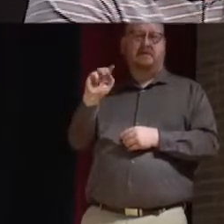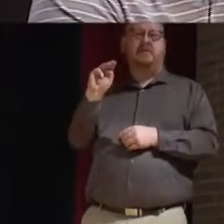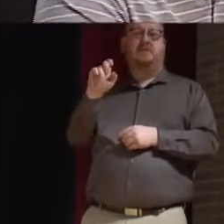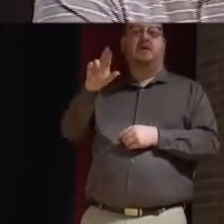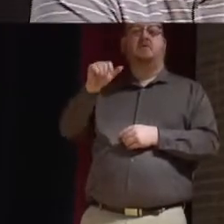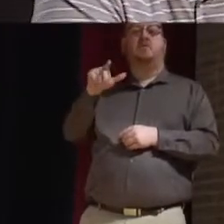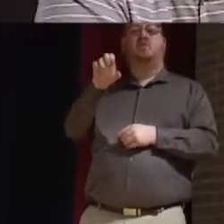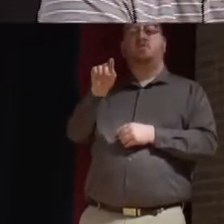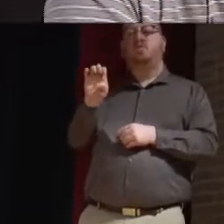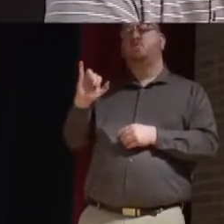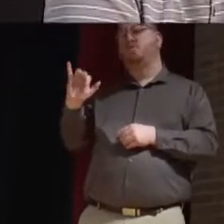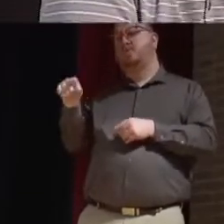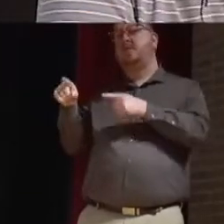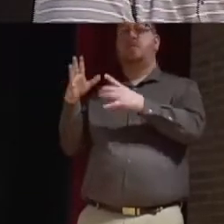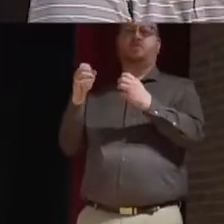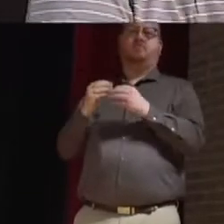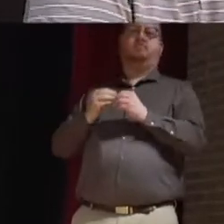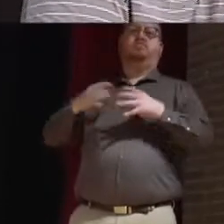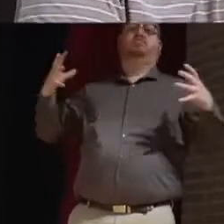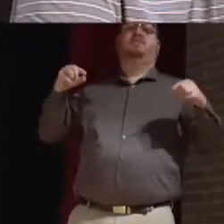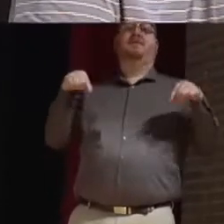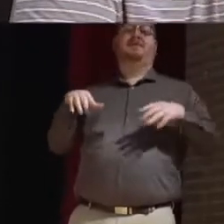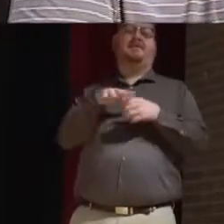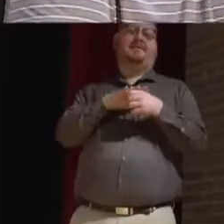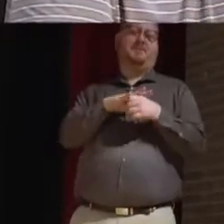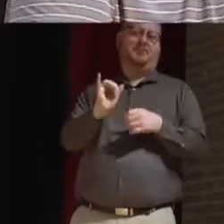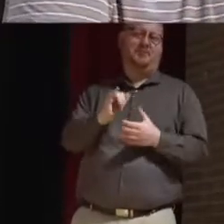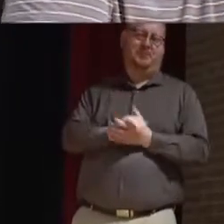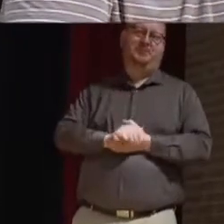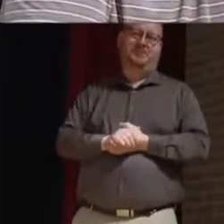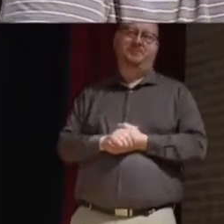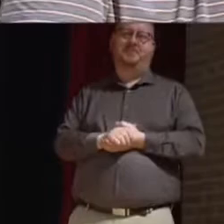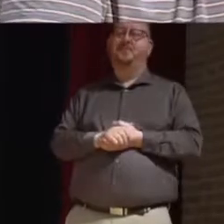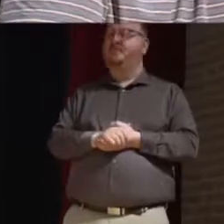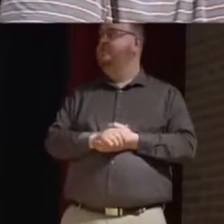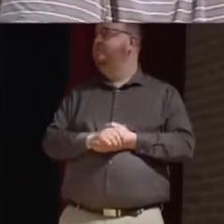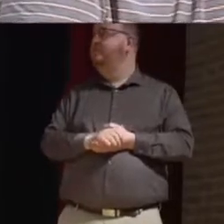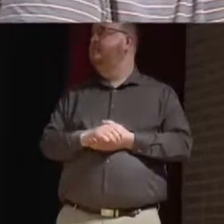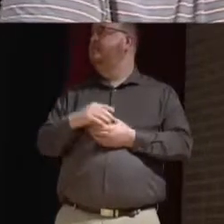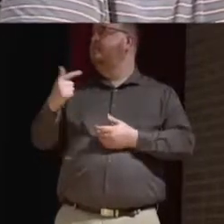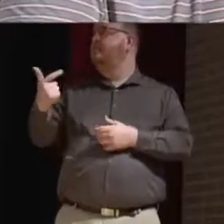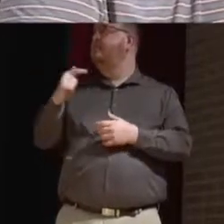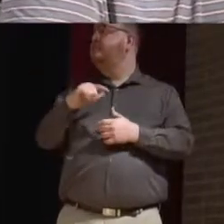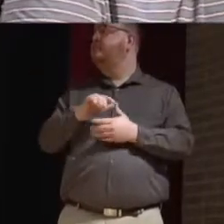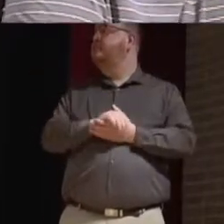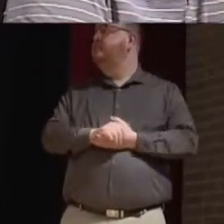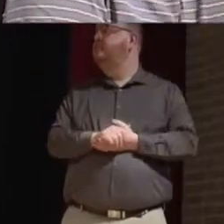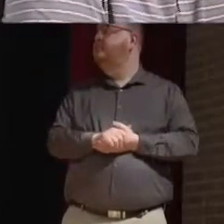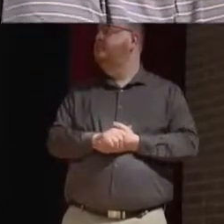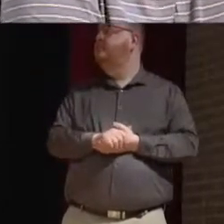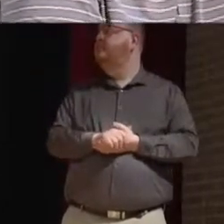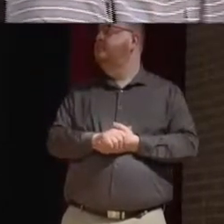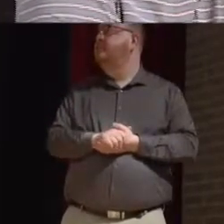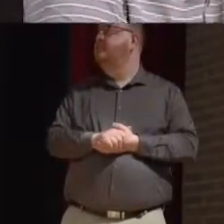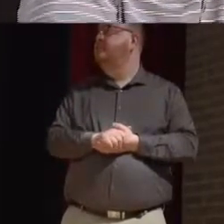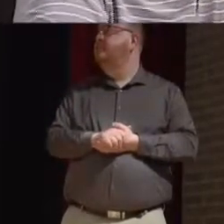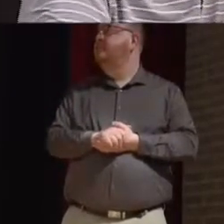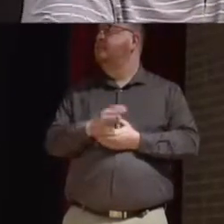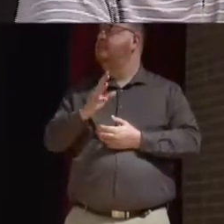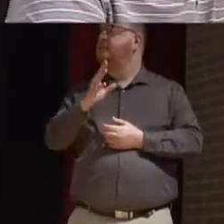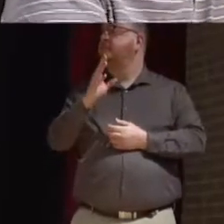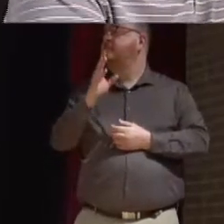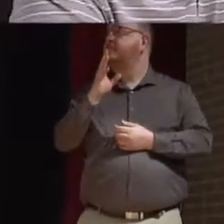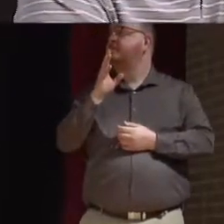expand potentially in this area as well. Thank you, Alan. I am Diane Rines, and I am a parent also, and I